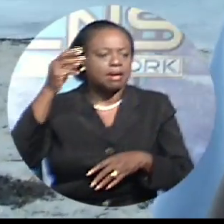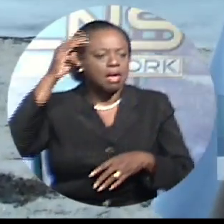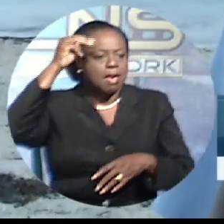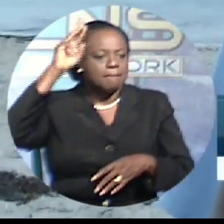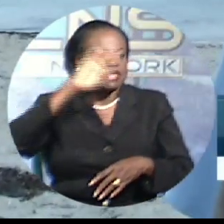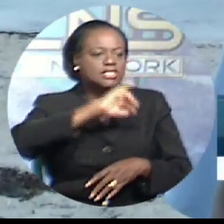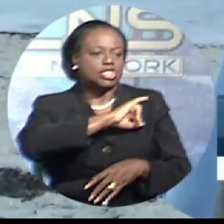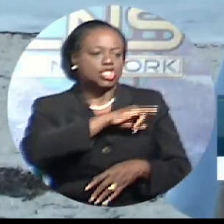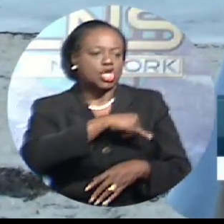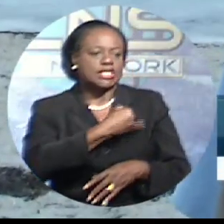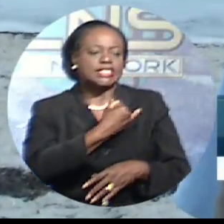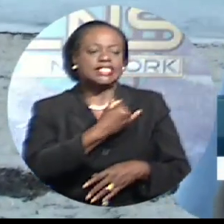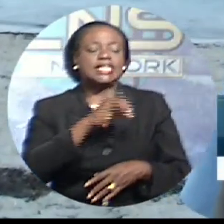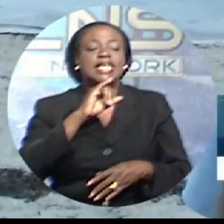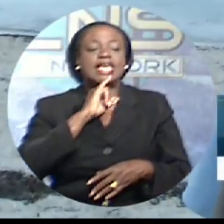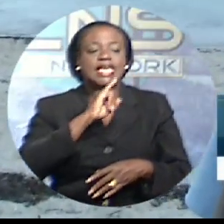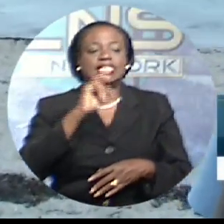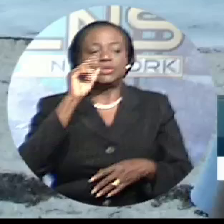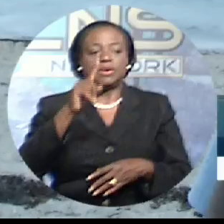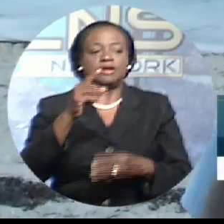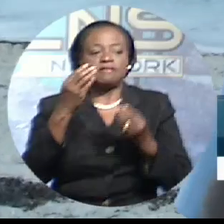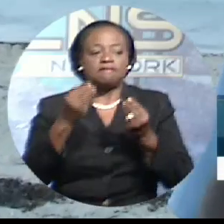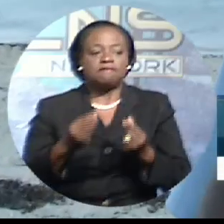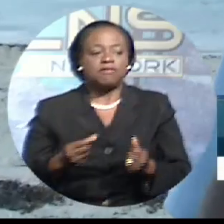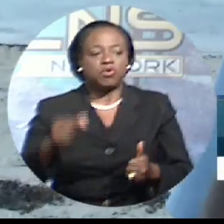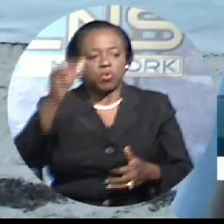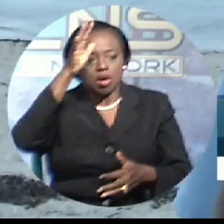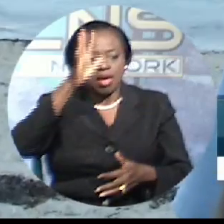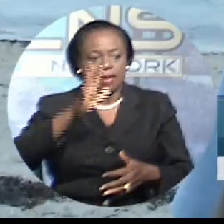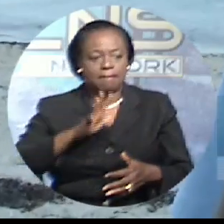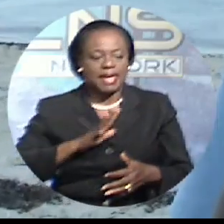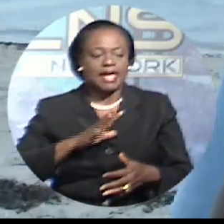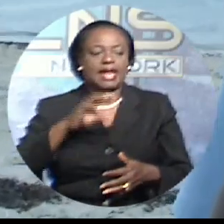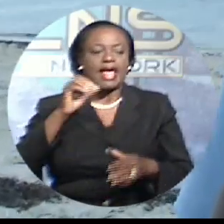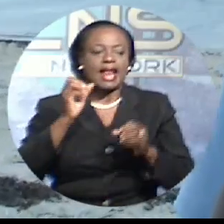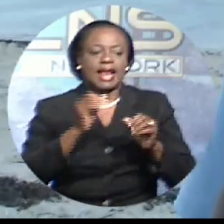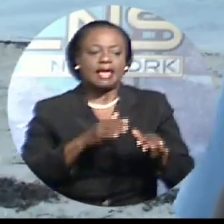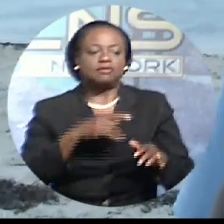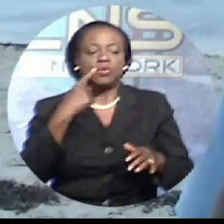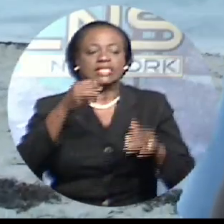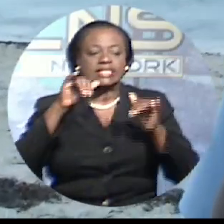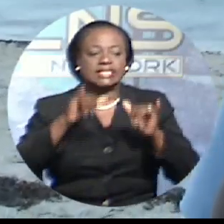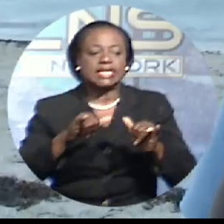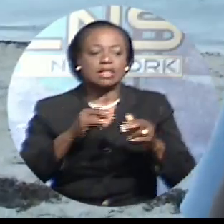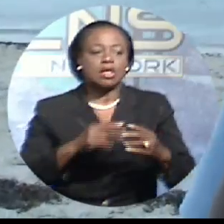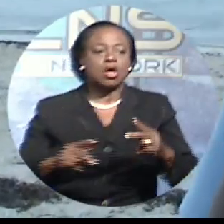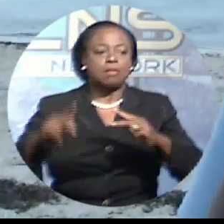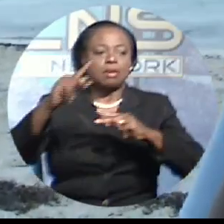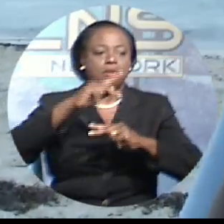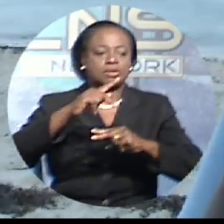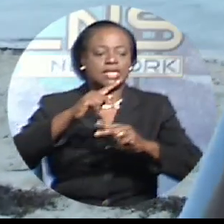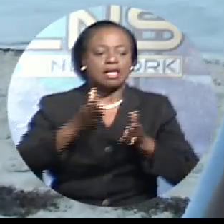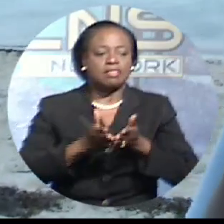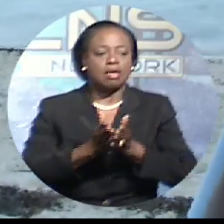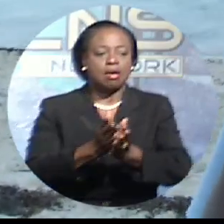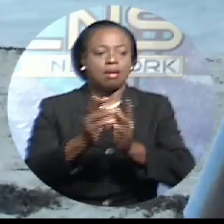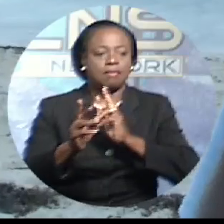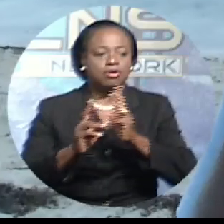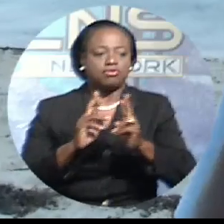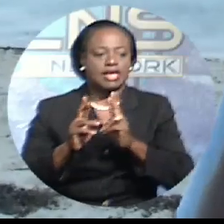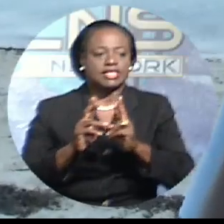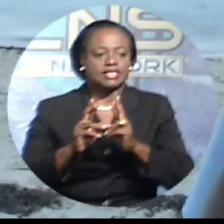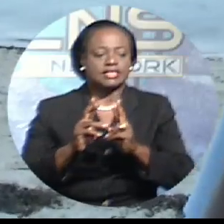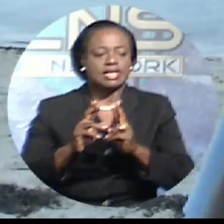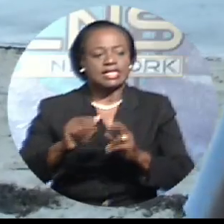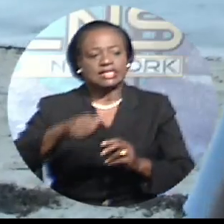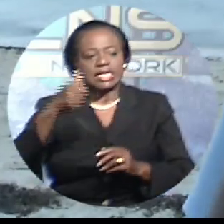few guys at the age bracket now left around that are still promoting the regattas. You know, just the other day, the passing of the